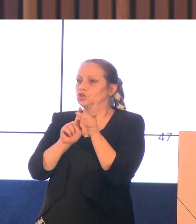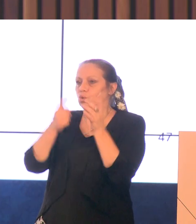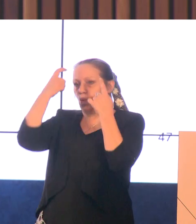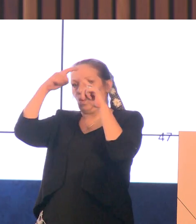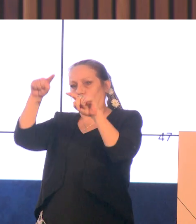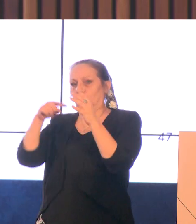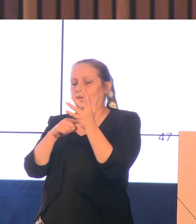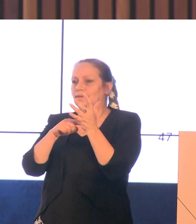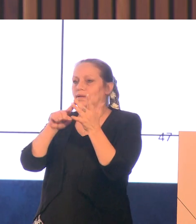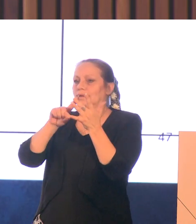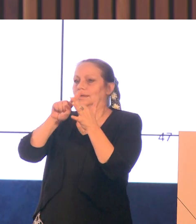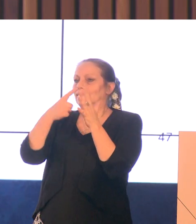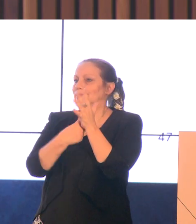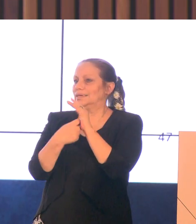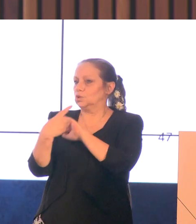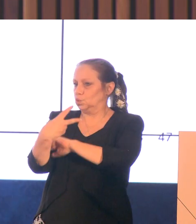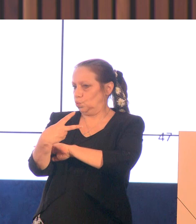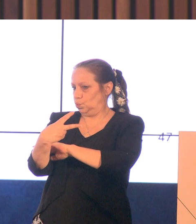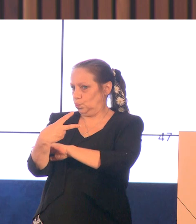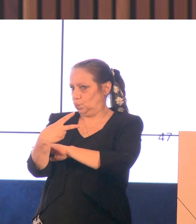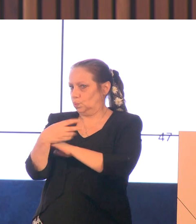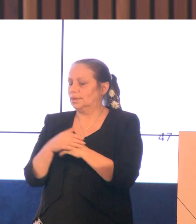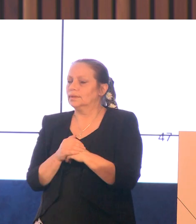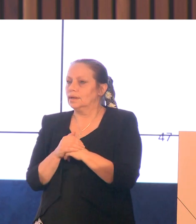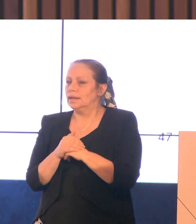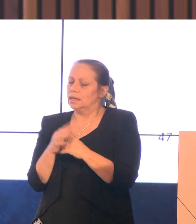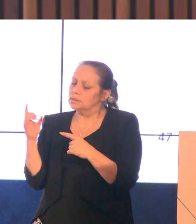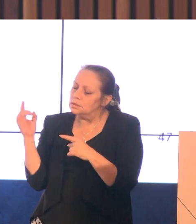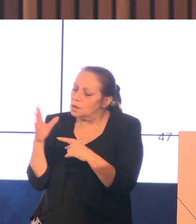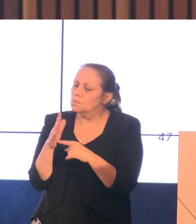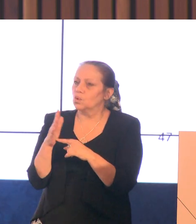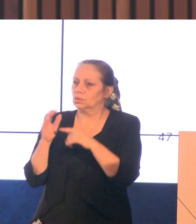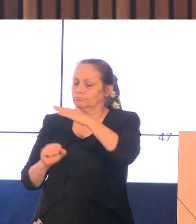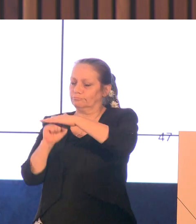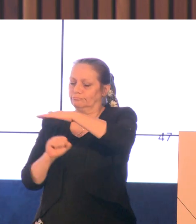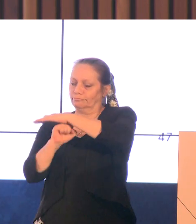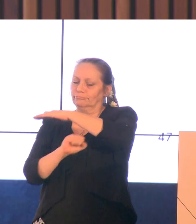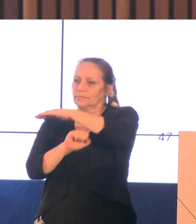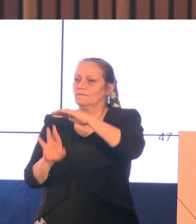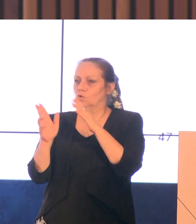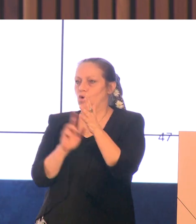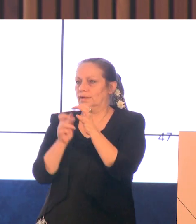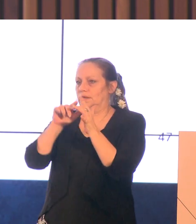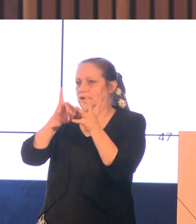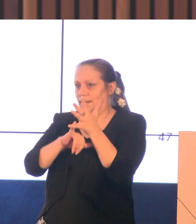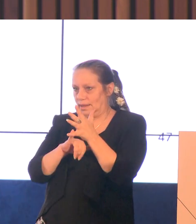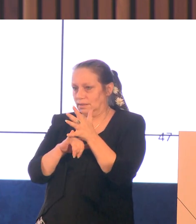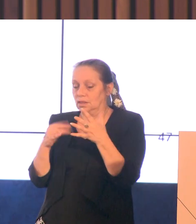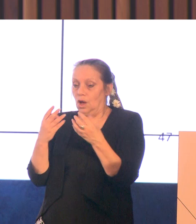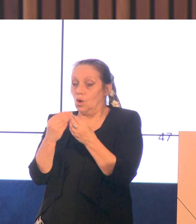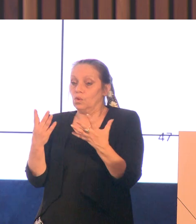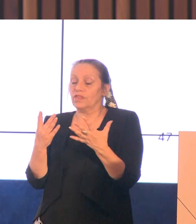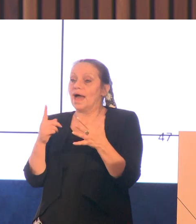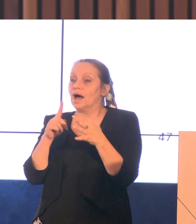Tier 2 is an essential foundation for the NDIS, and without it, both the equity